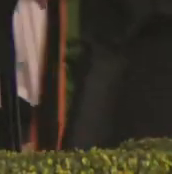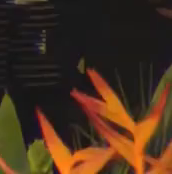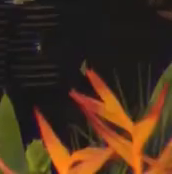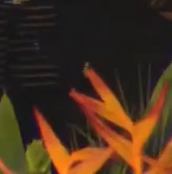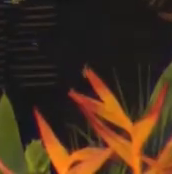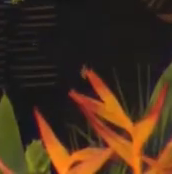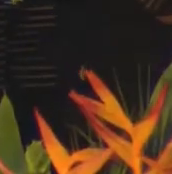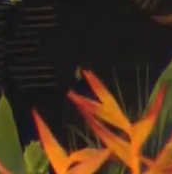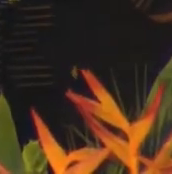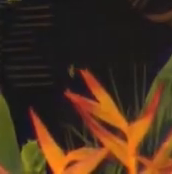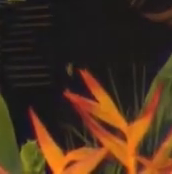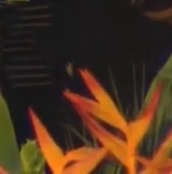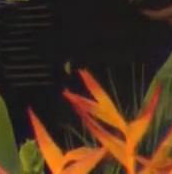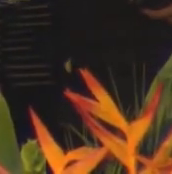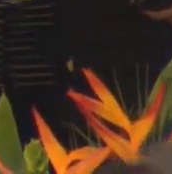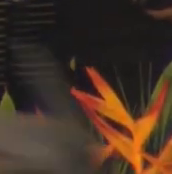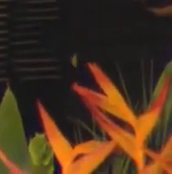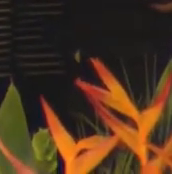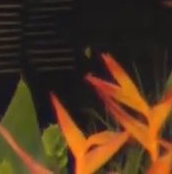Eric Huang.